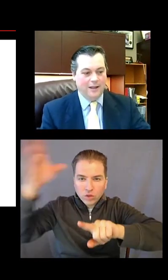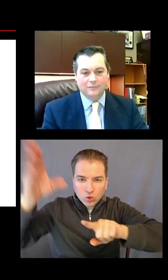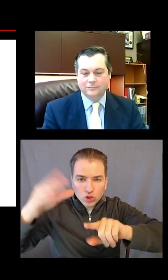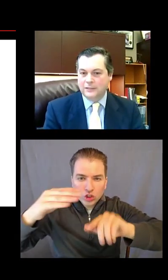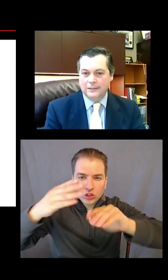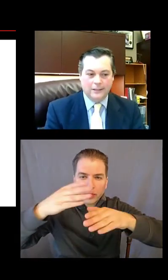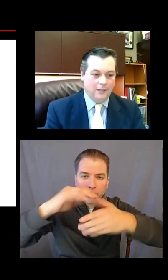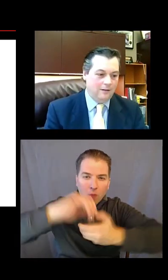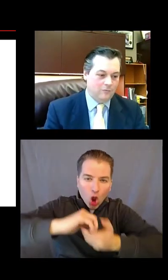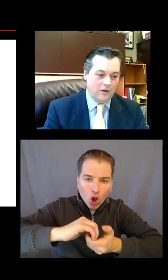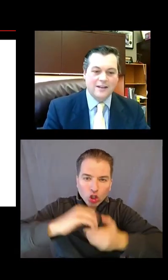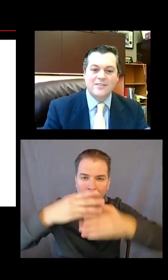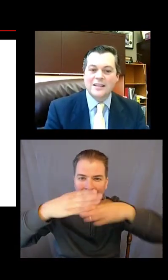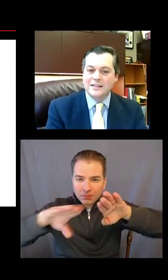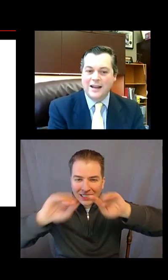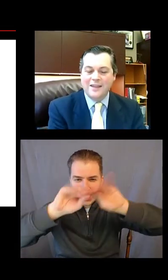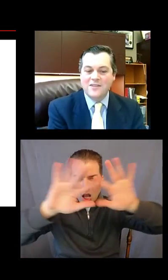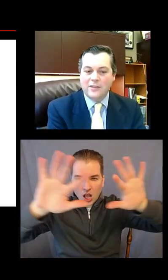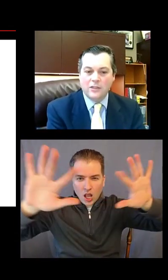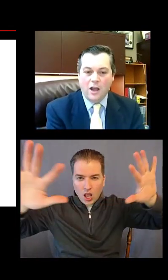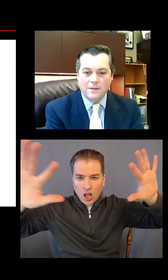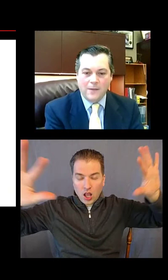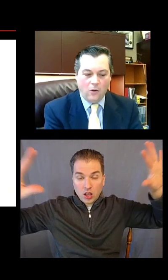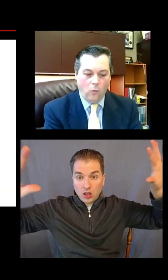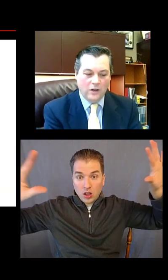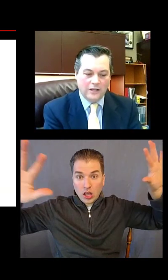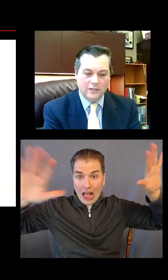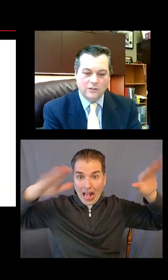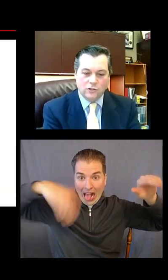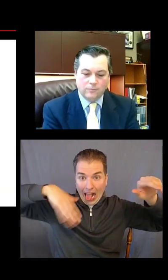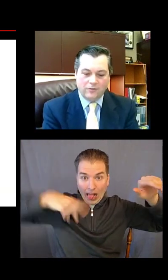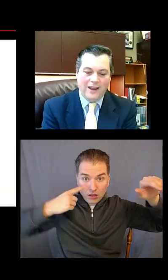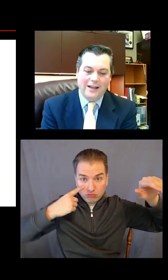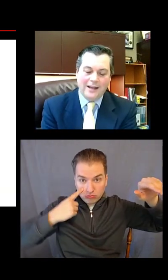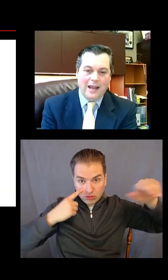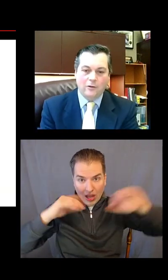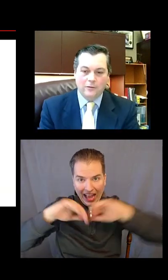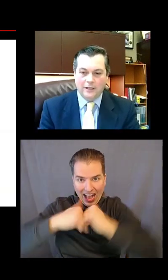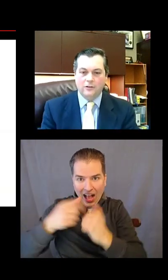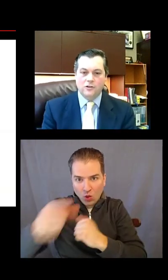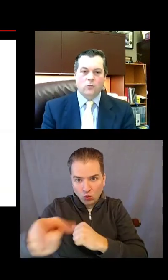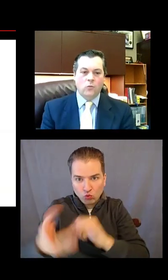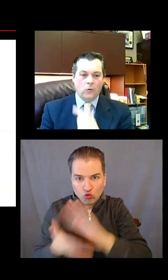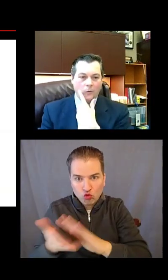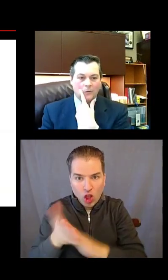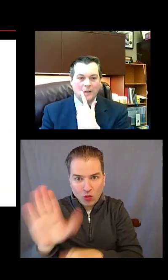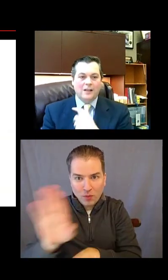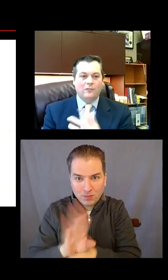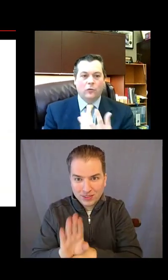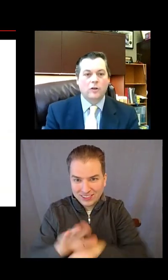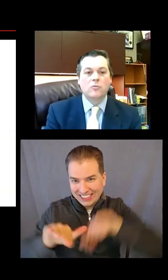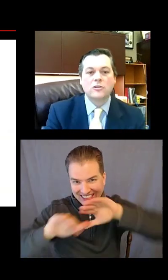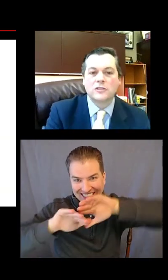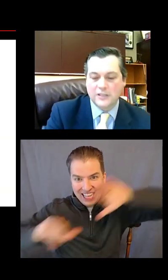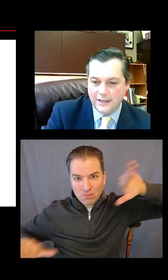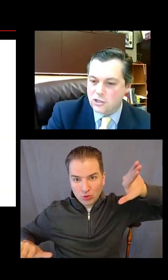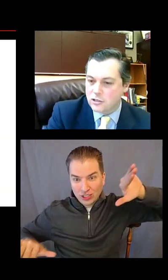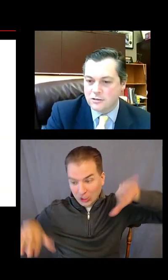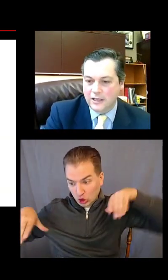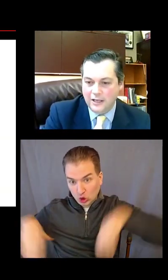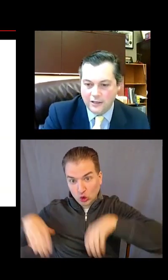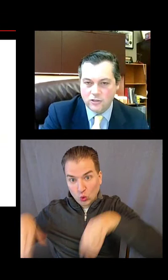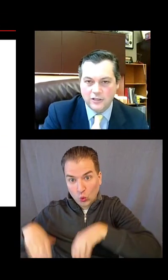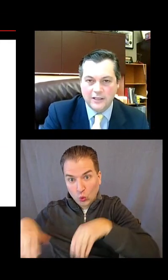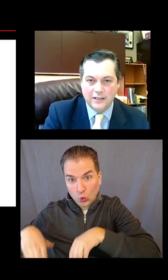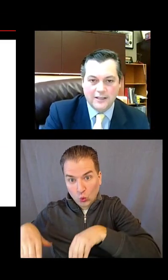going to have a variety of things? And I haven't even thought about what it is that you're providing out there to the world for